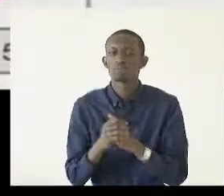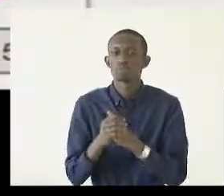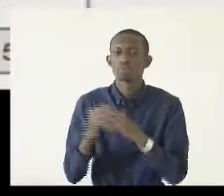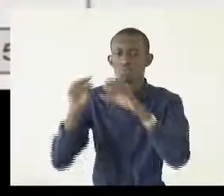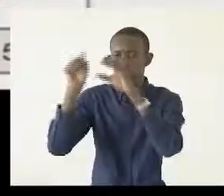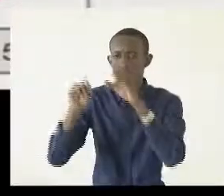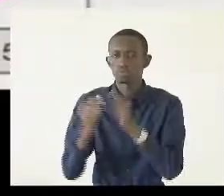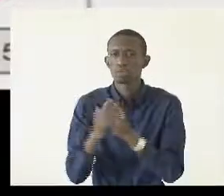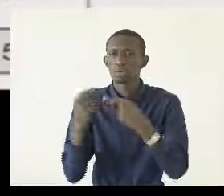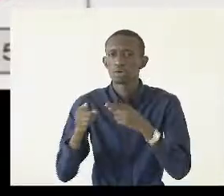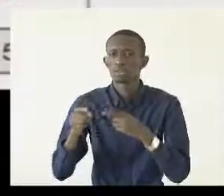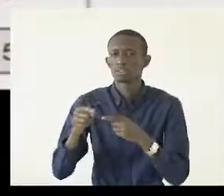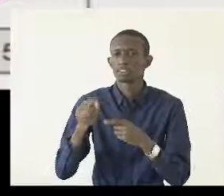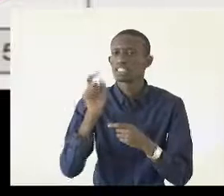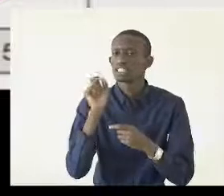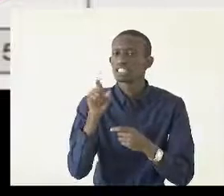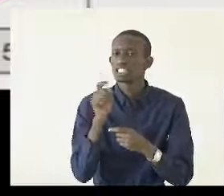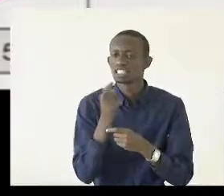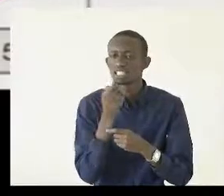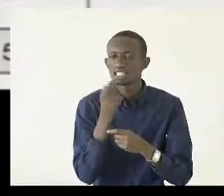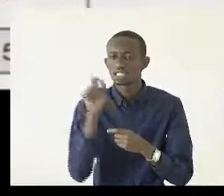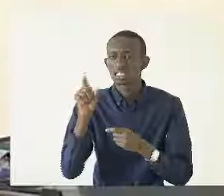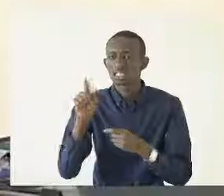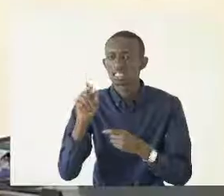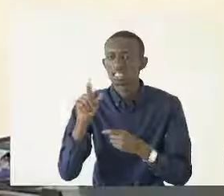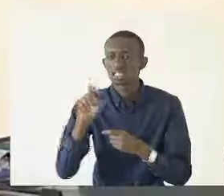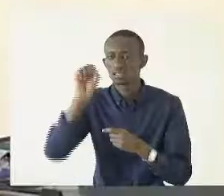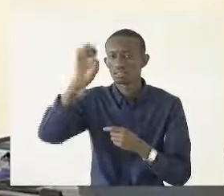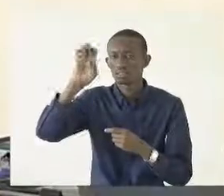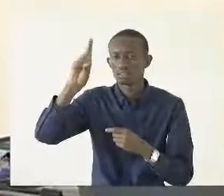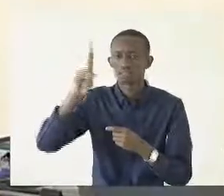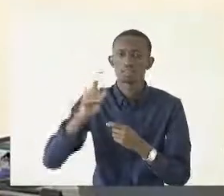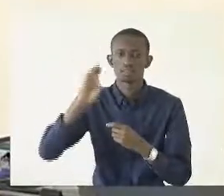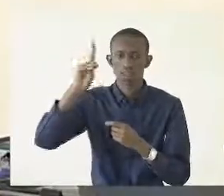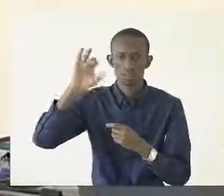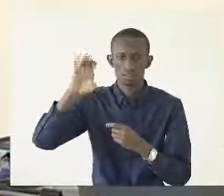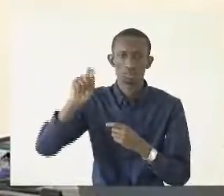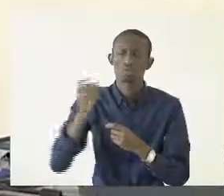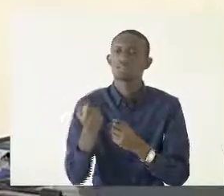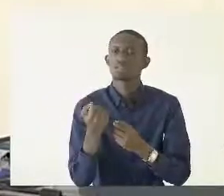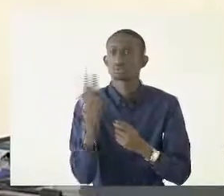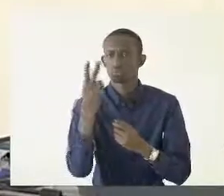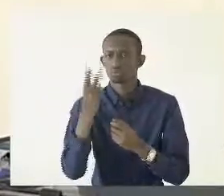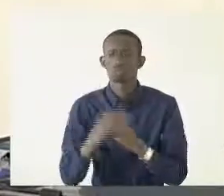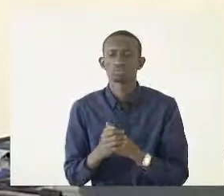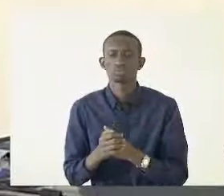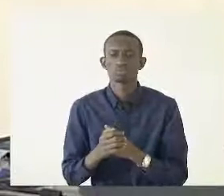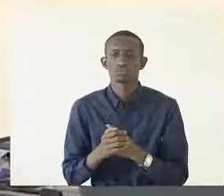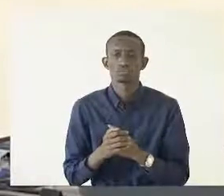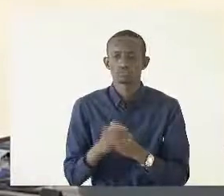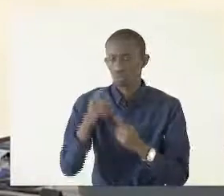an example. When you check the seed of a maize, it is having one